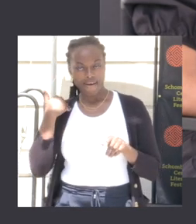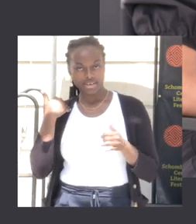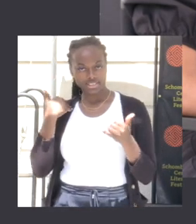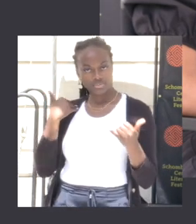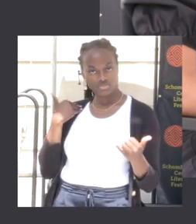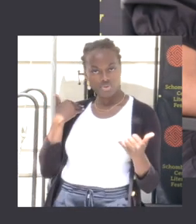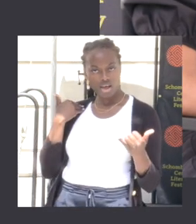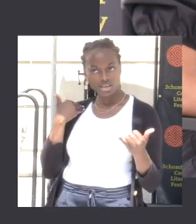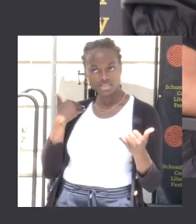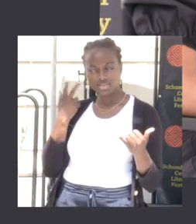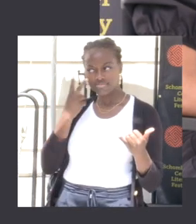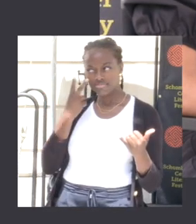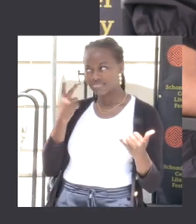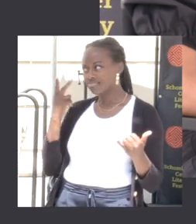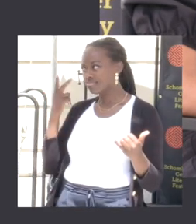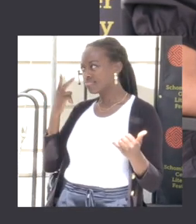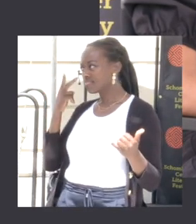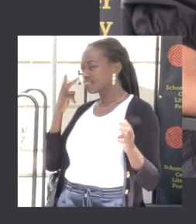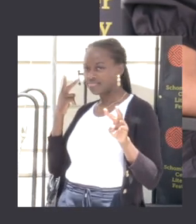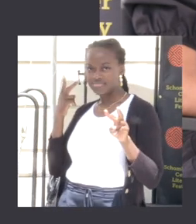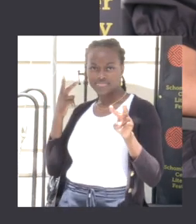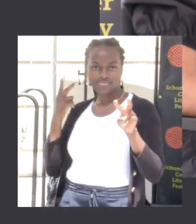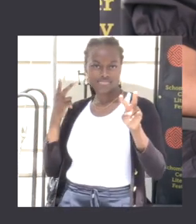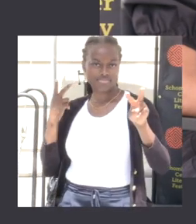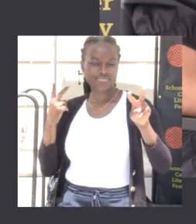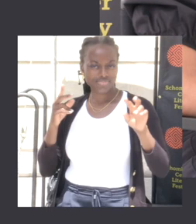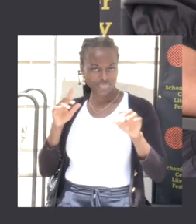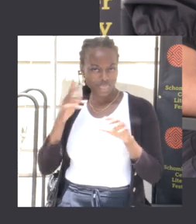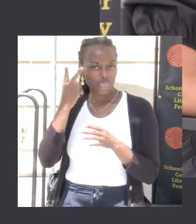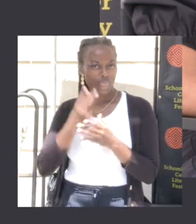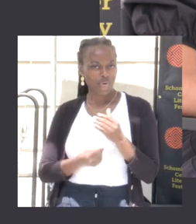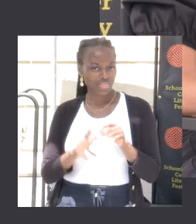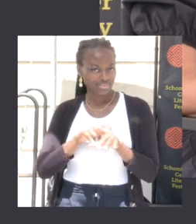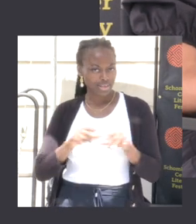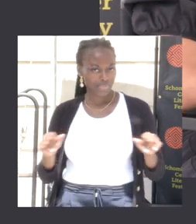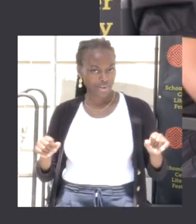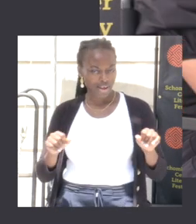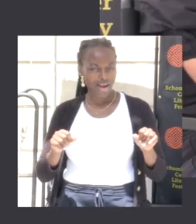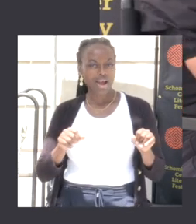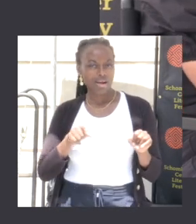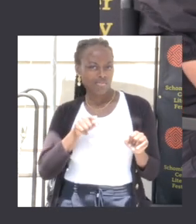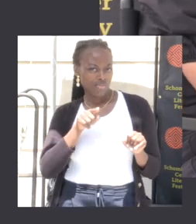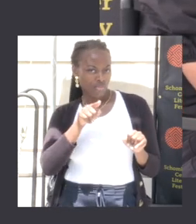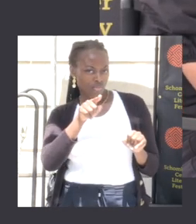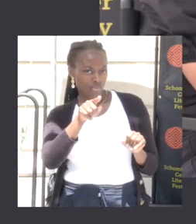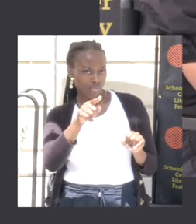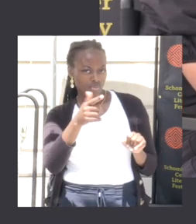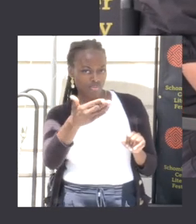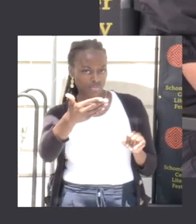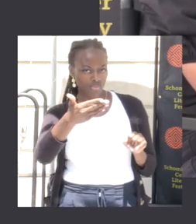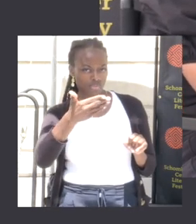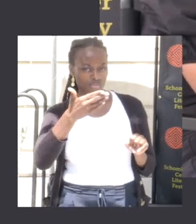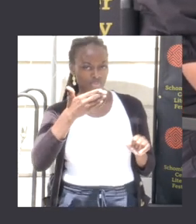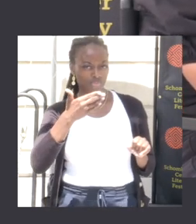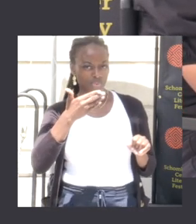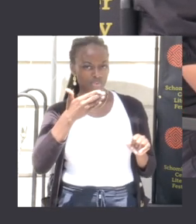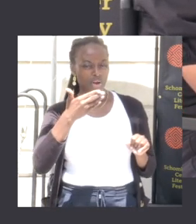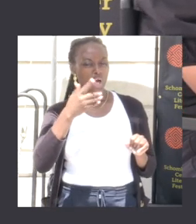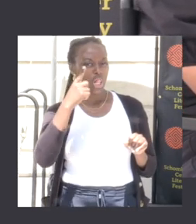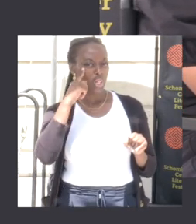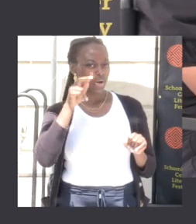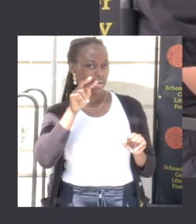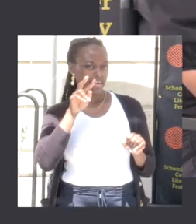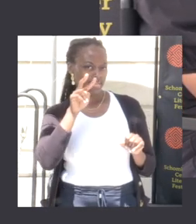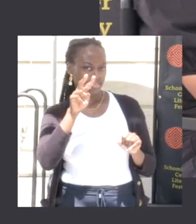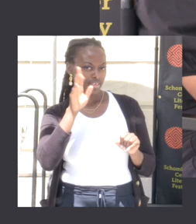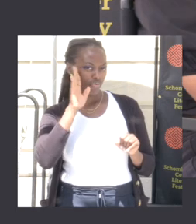to what came before, measuring our progress. Its feet pointed toward what is to come with an egg signifying the future, held protectively